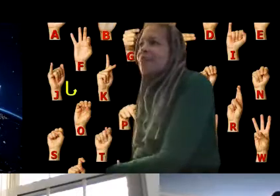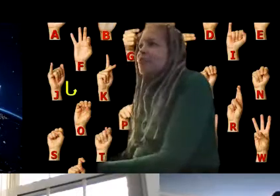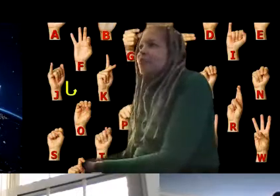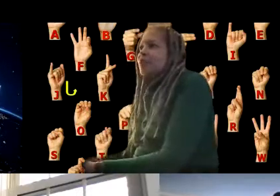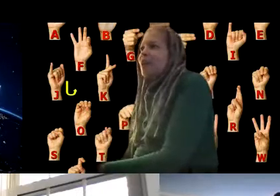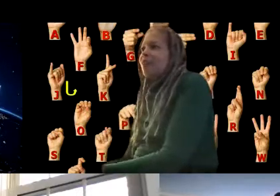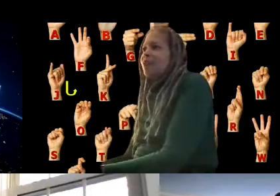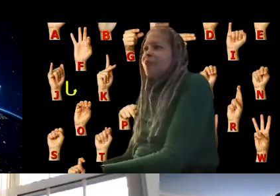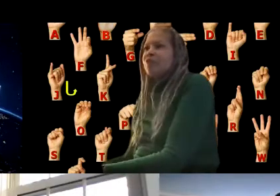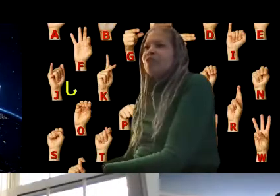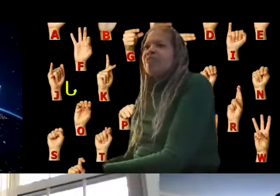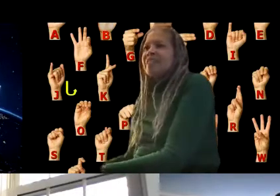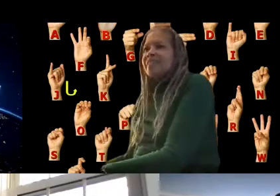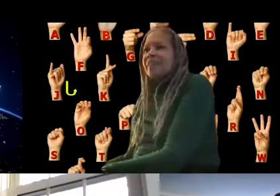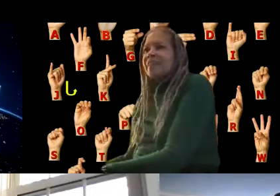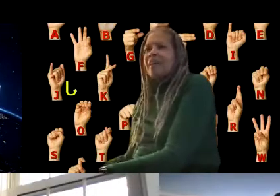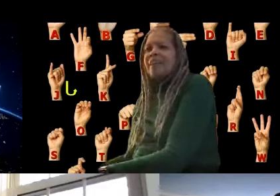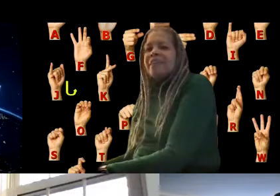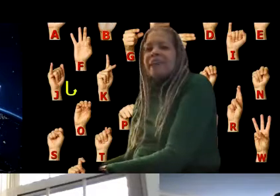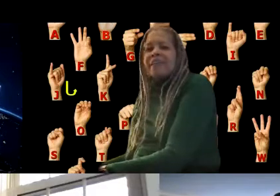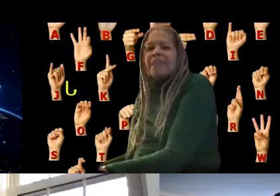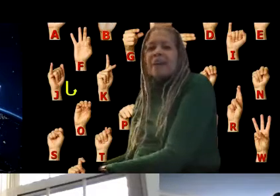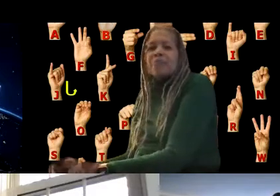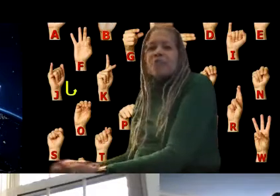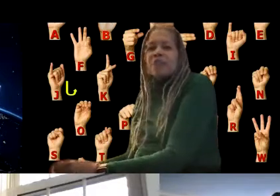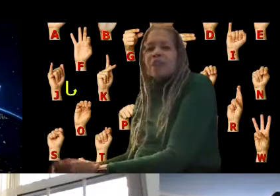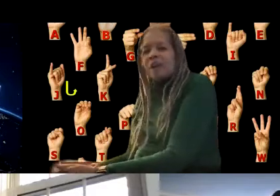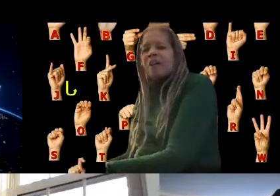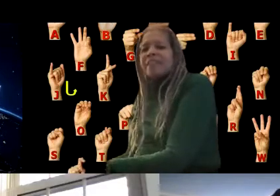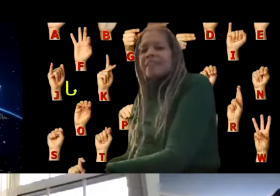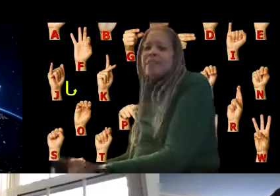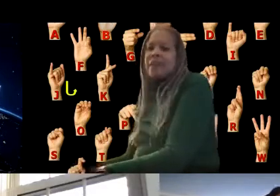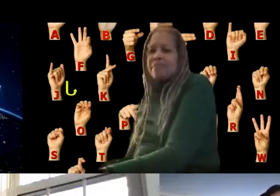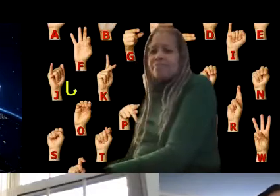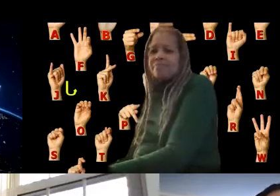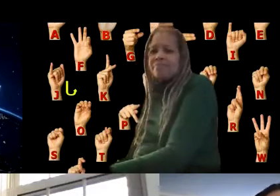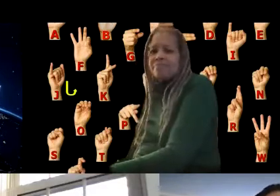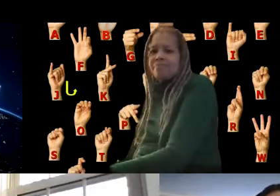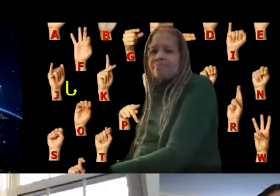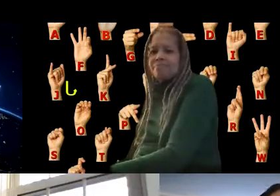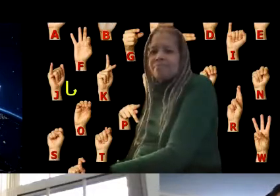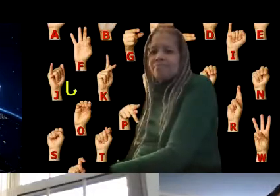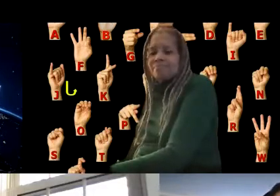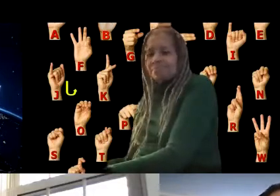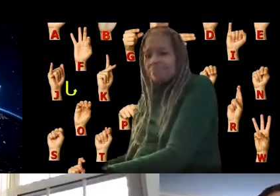said something that's pretty powerful. The first thing he said, 99% of our DNA,